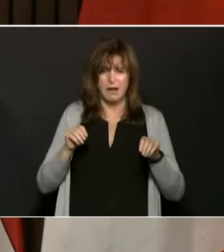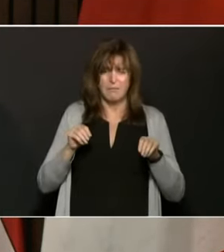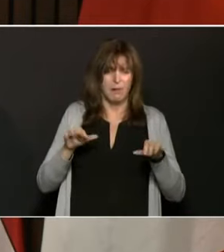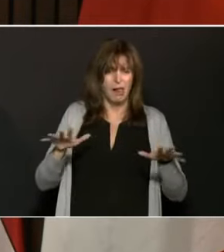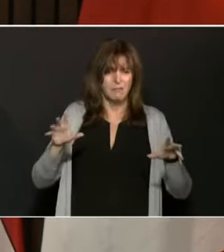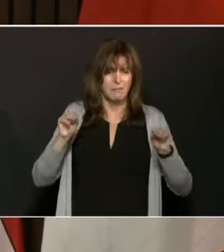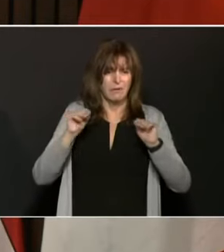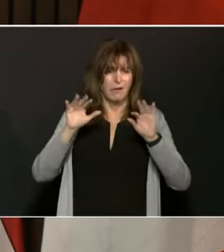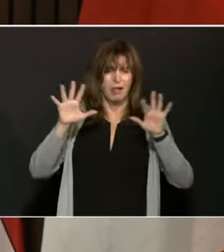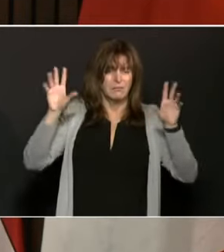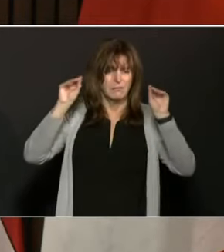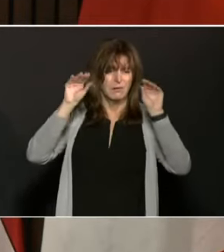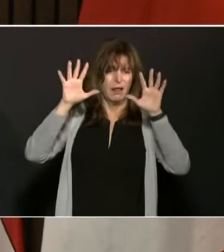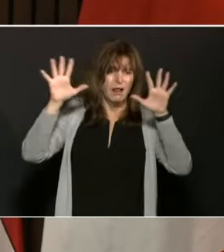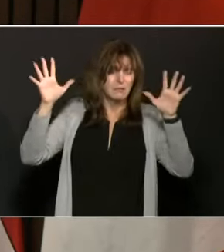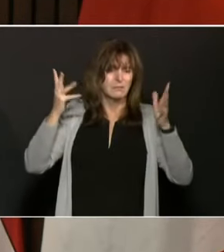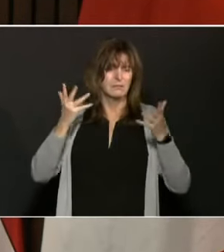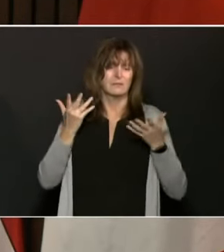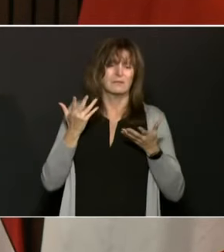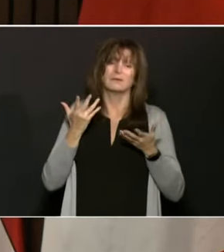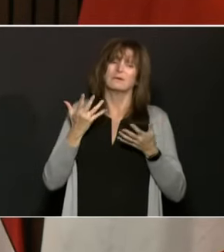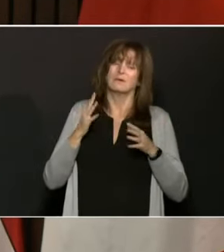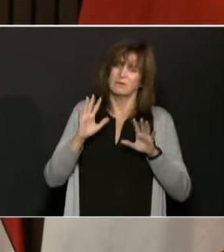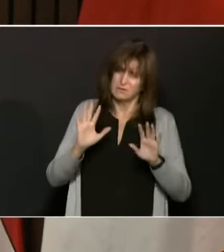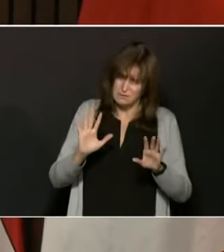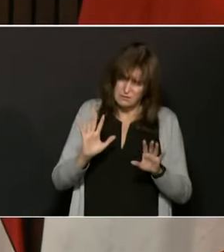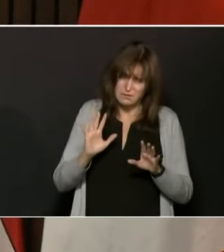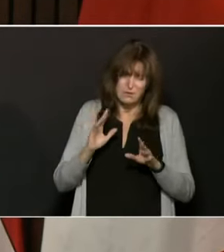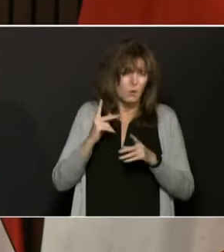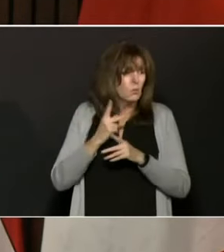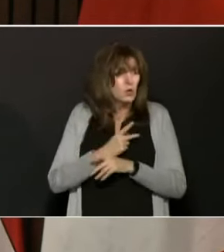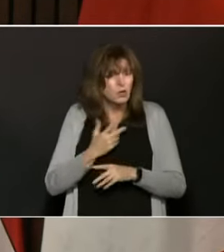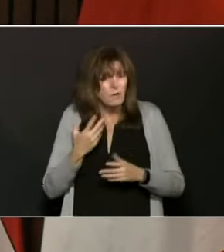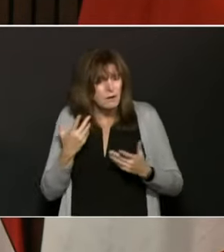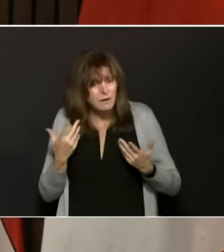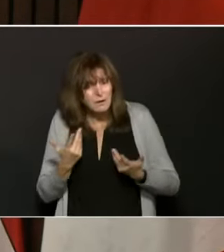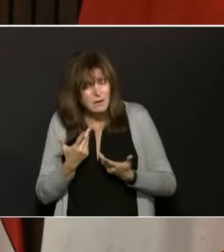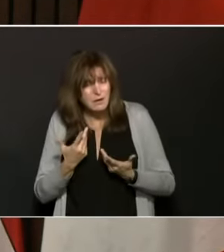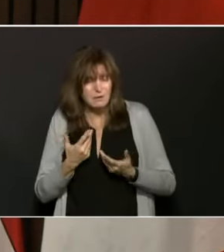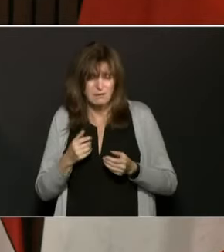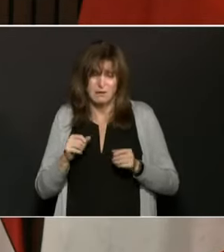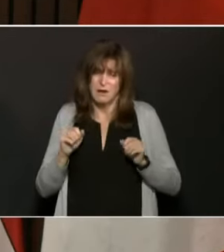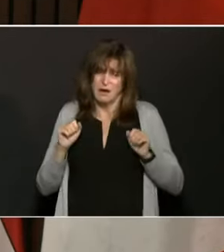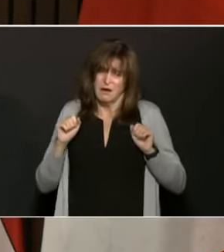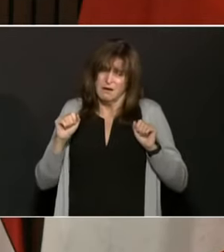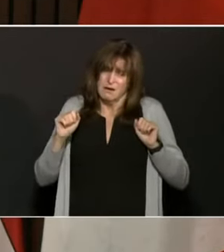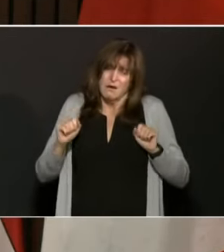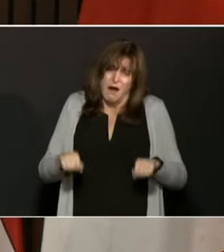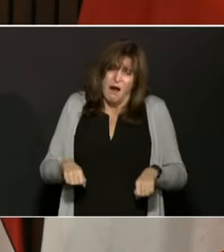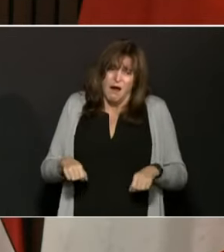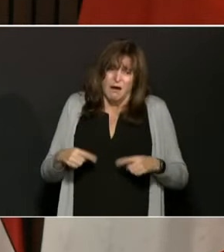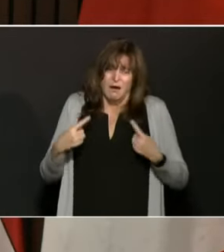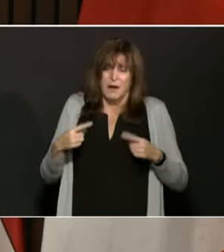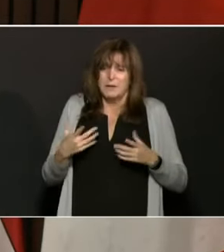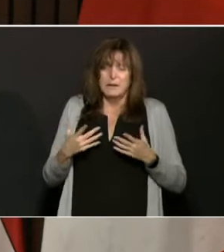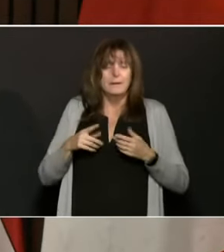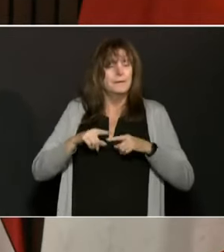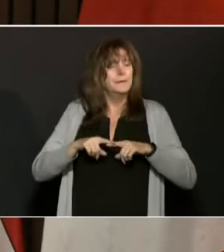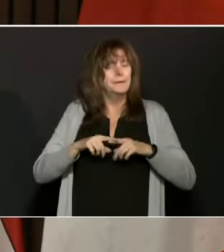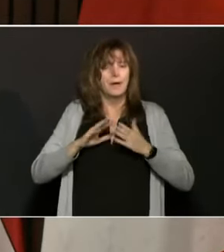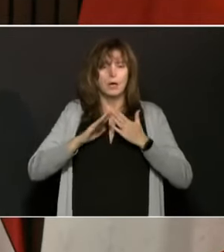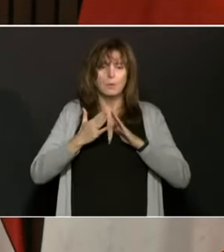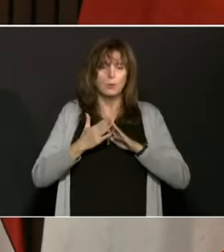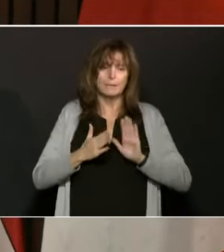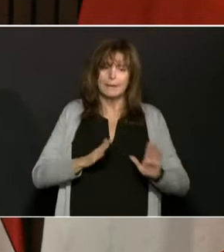more worrisomely, this can happen very differently in different communities. So if you see this happen in a